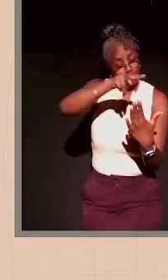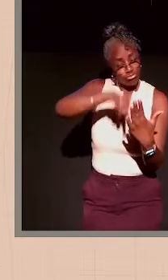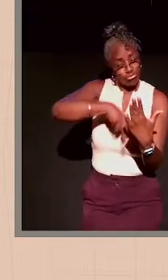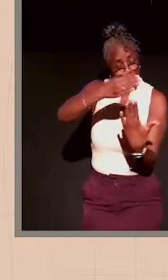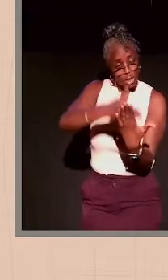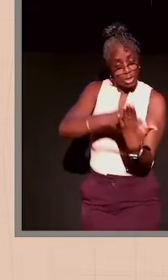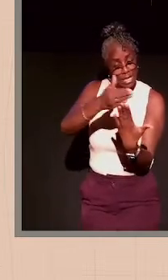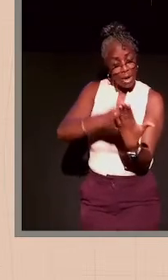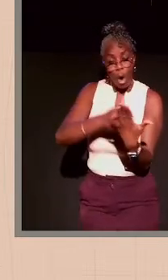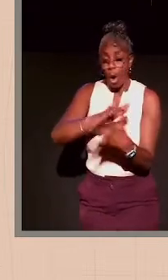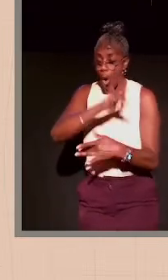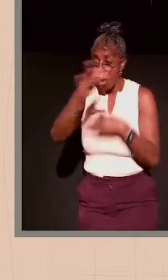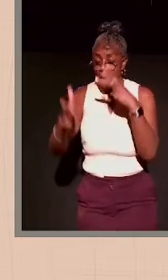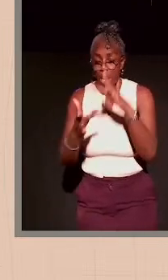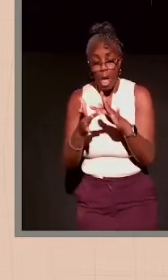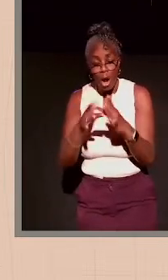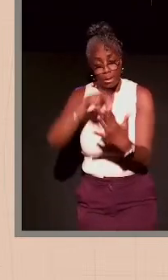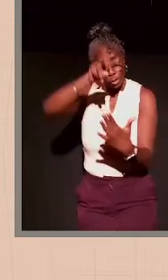documentation online